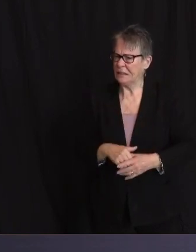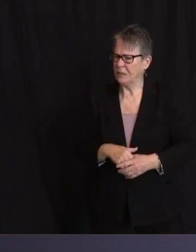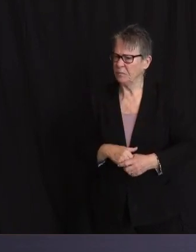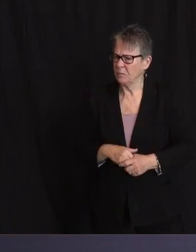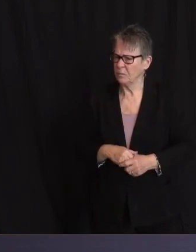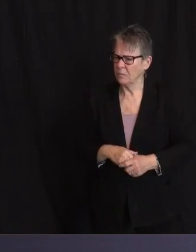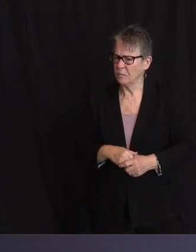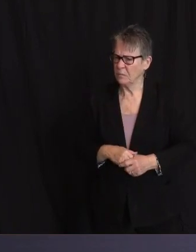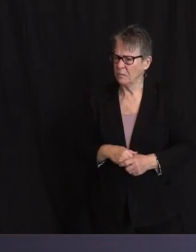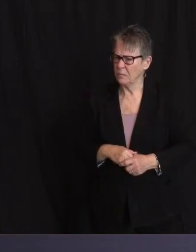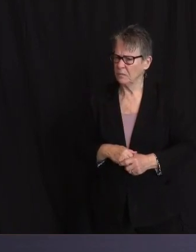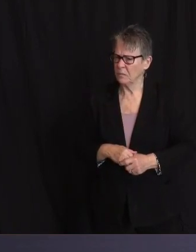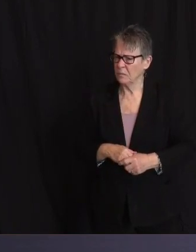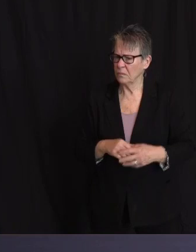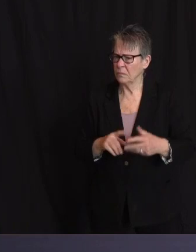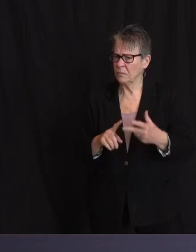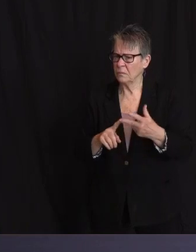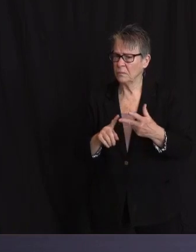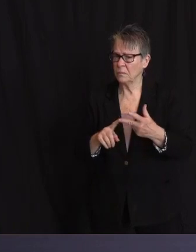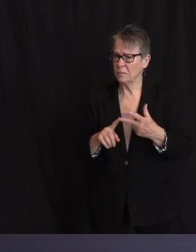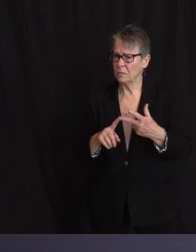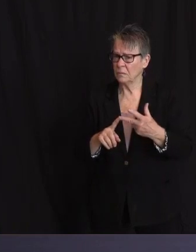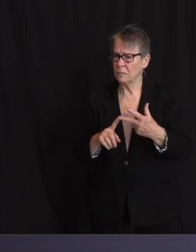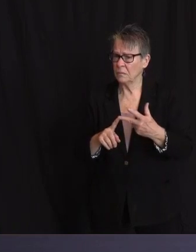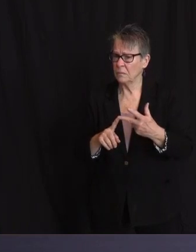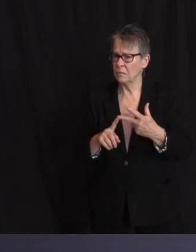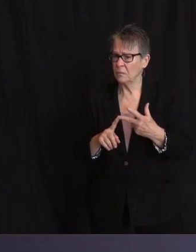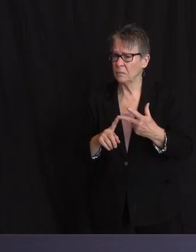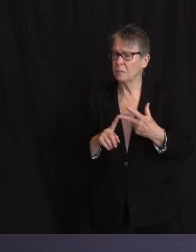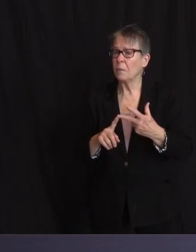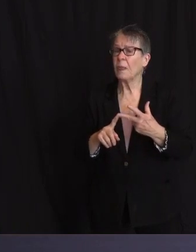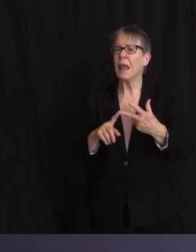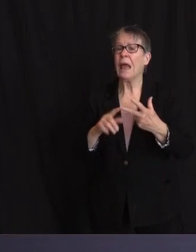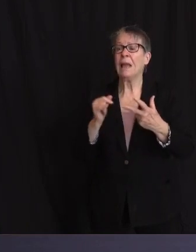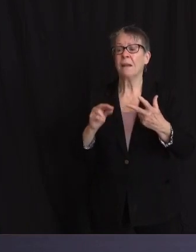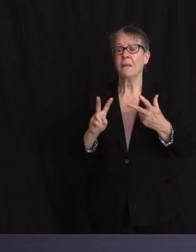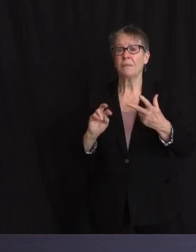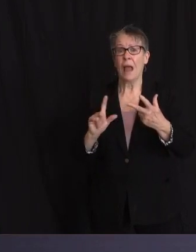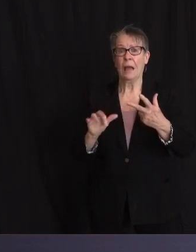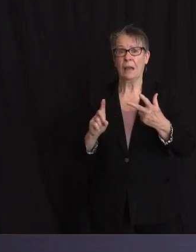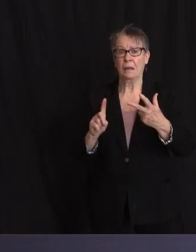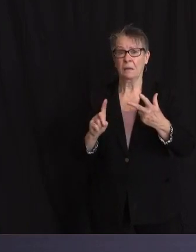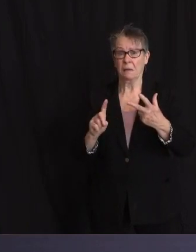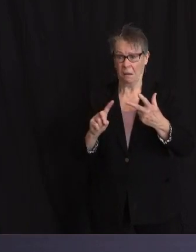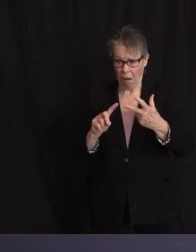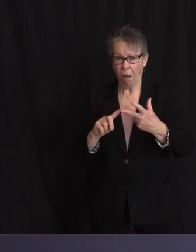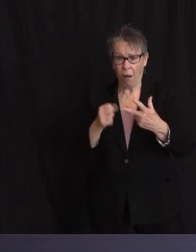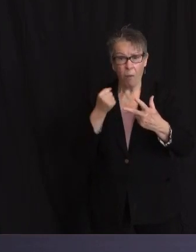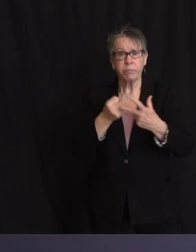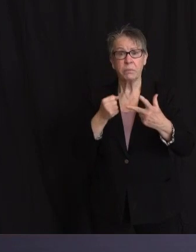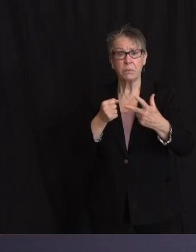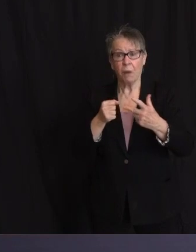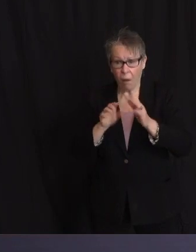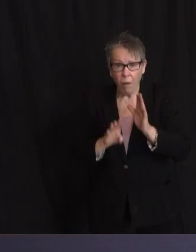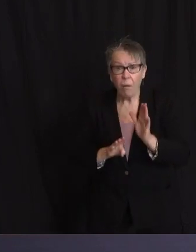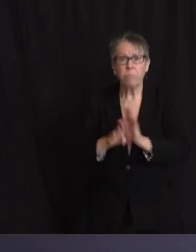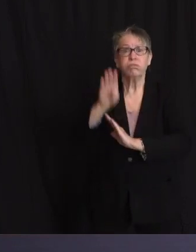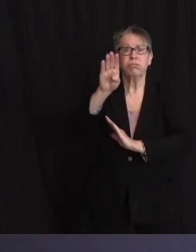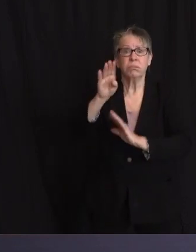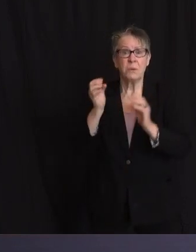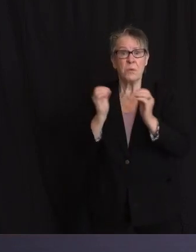it. Mahan, correct me if I'm wrong, just get this out of the way before I forget. Tomorrow, we're not only going to be in Atlantic